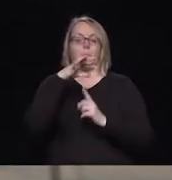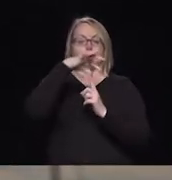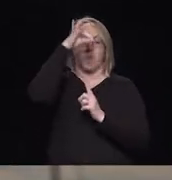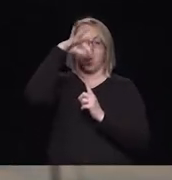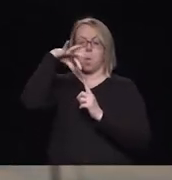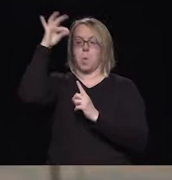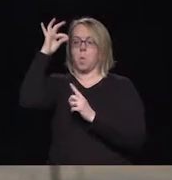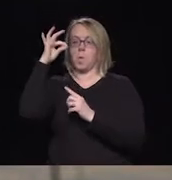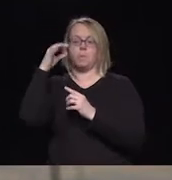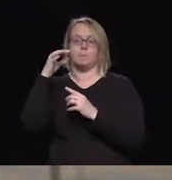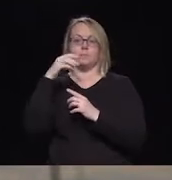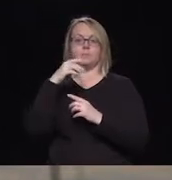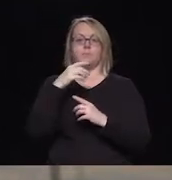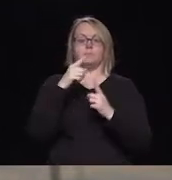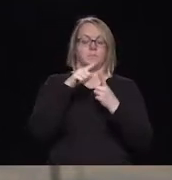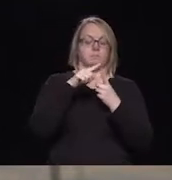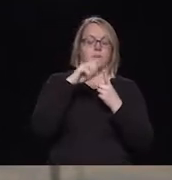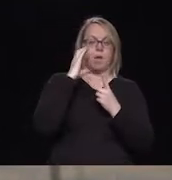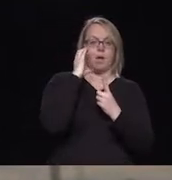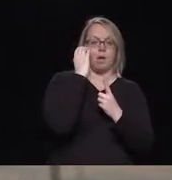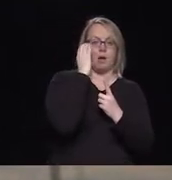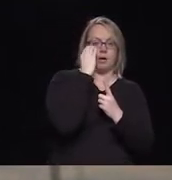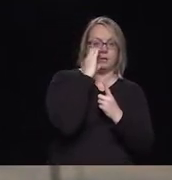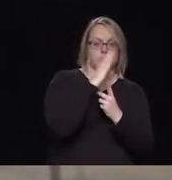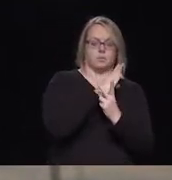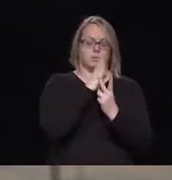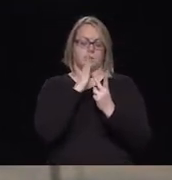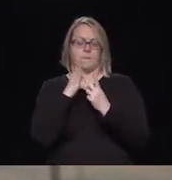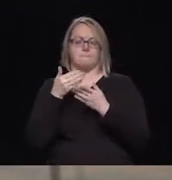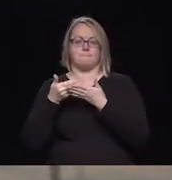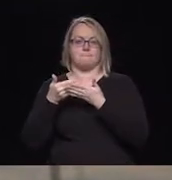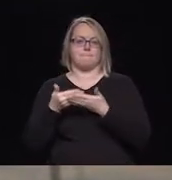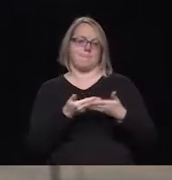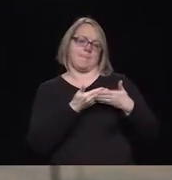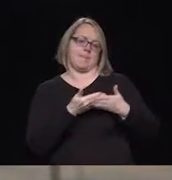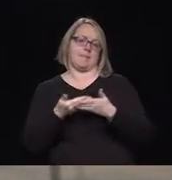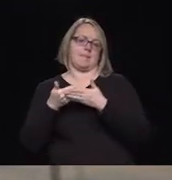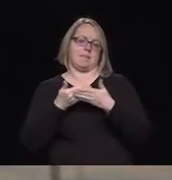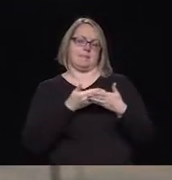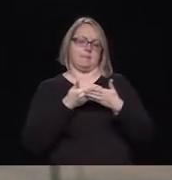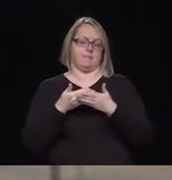a baby sized one. I call that the cousin and the little baby.